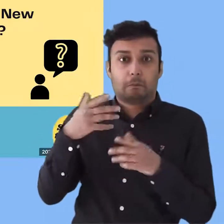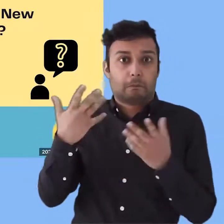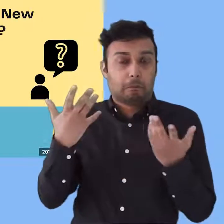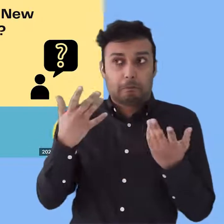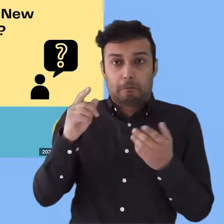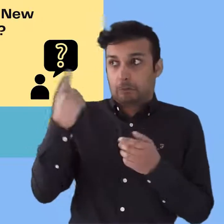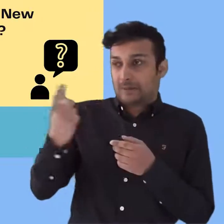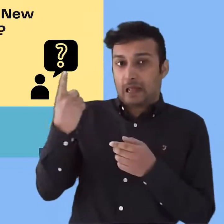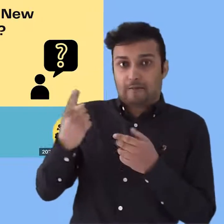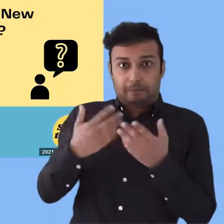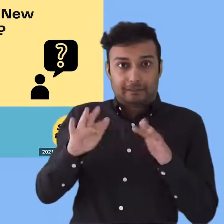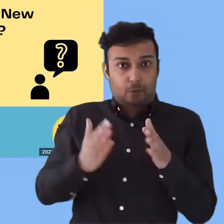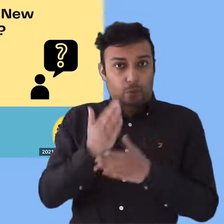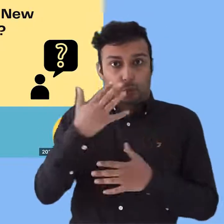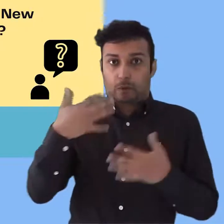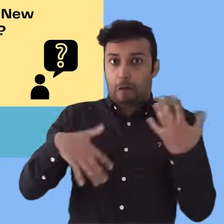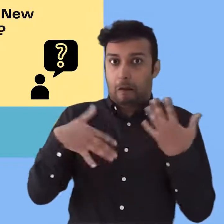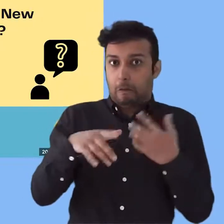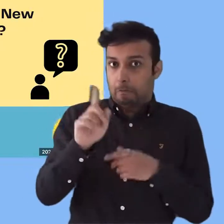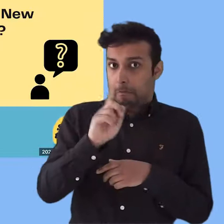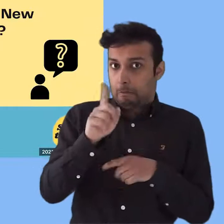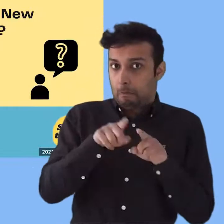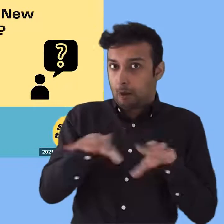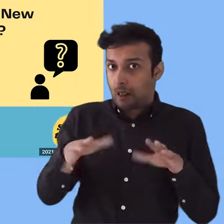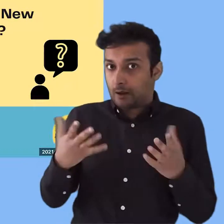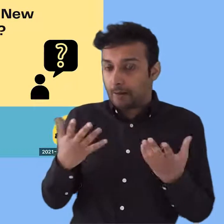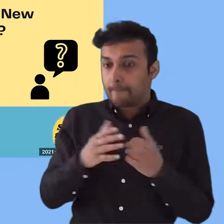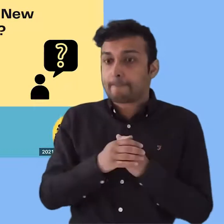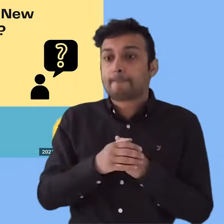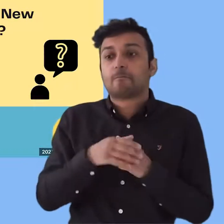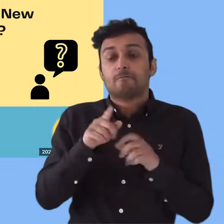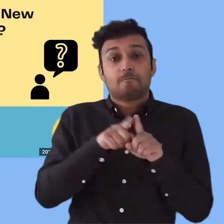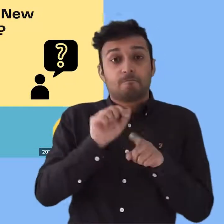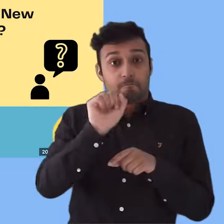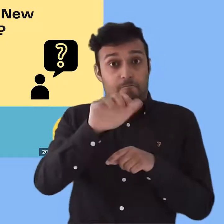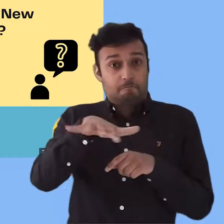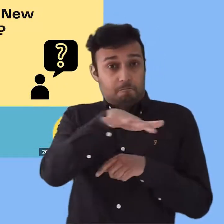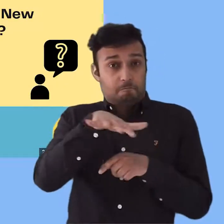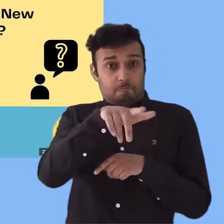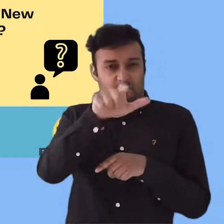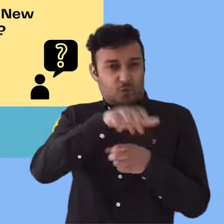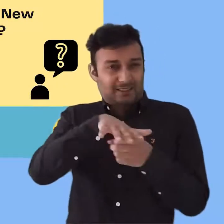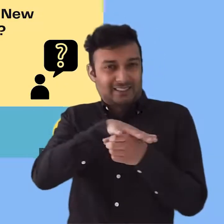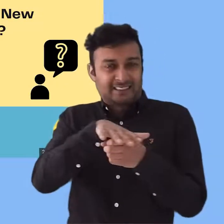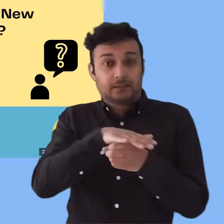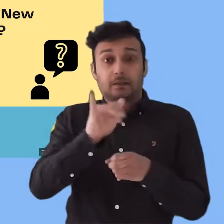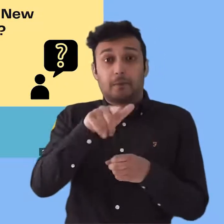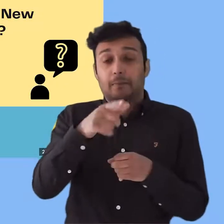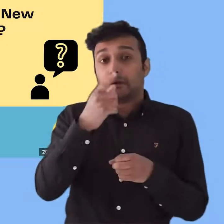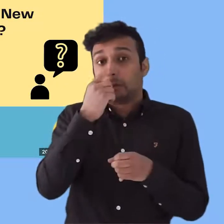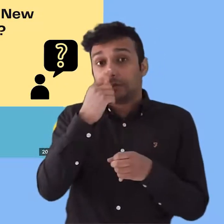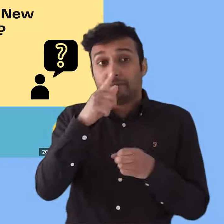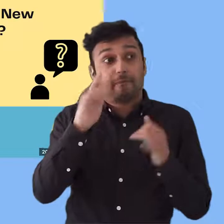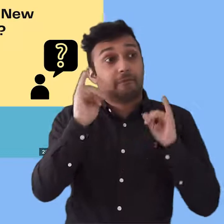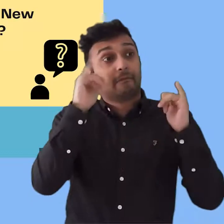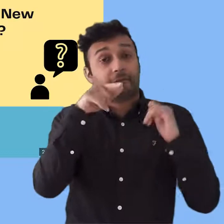have celebrated Lunar New Year in a way that was unintentionally harmful? So it's important to